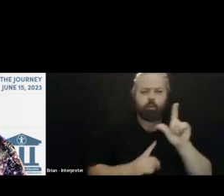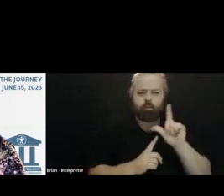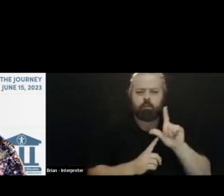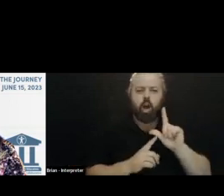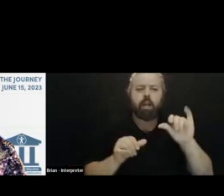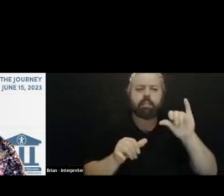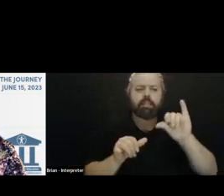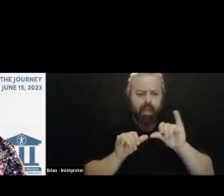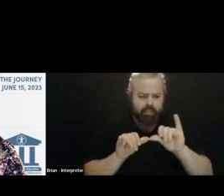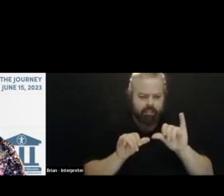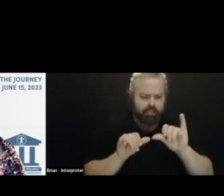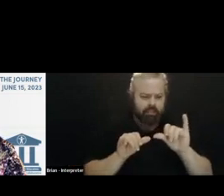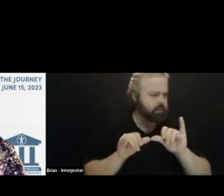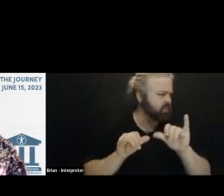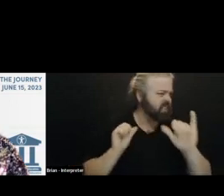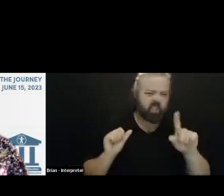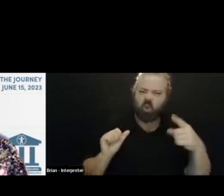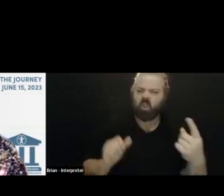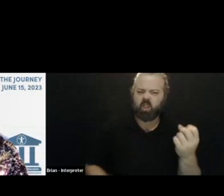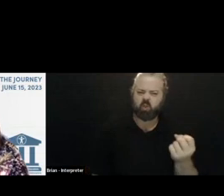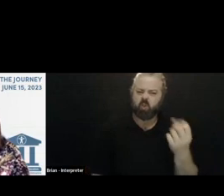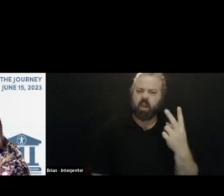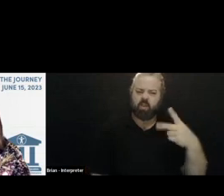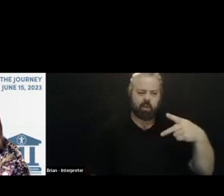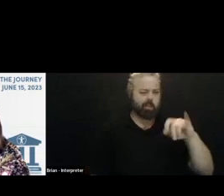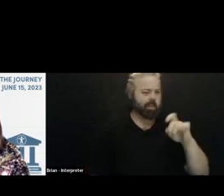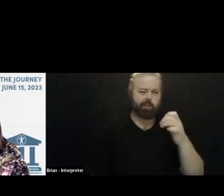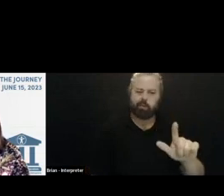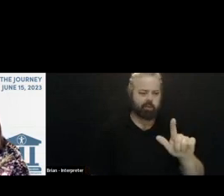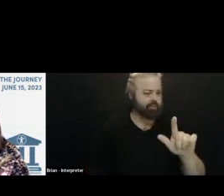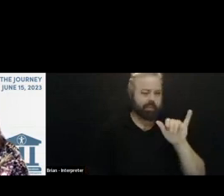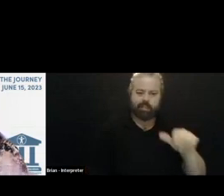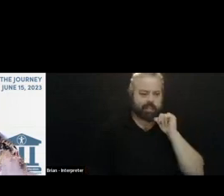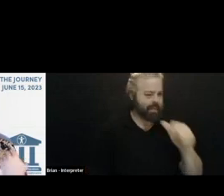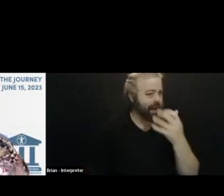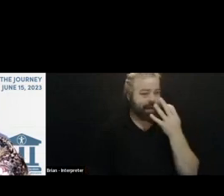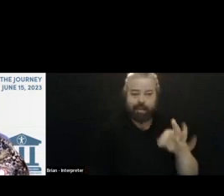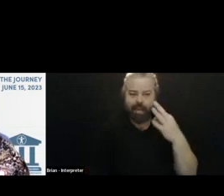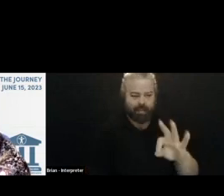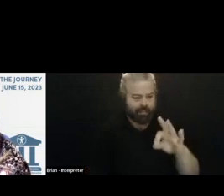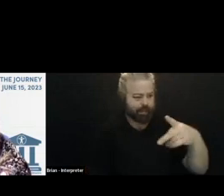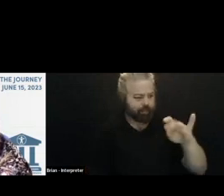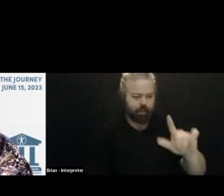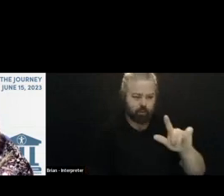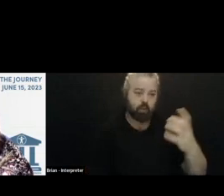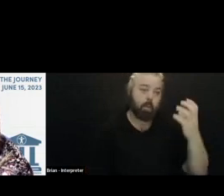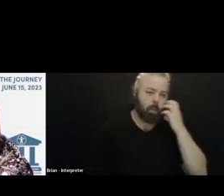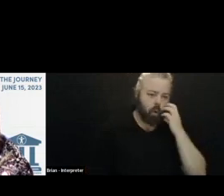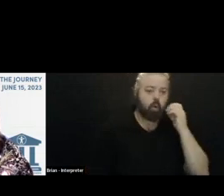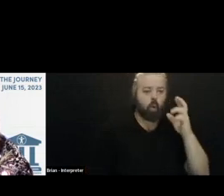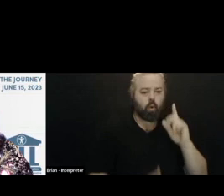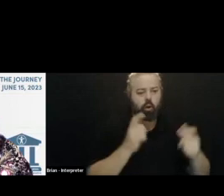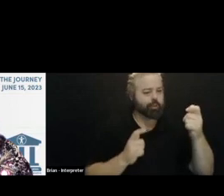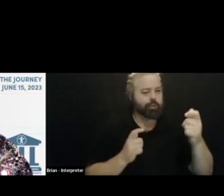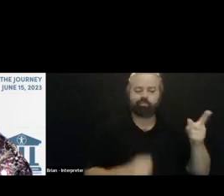size. Yeah, that's only 12 pixels. That's not 19 pixels bold and larger. So no, still not